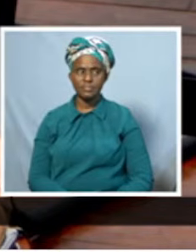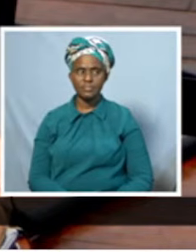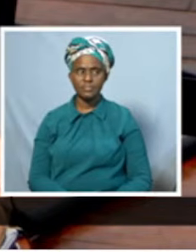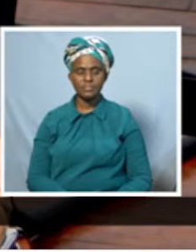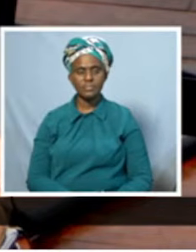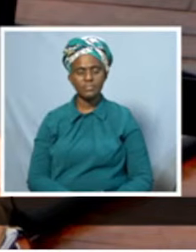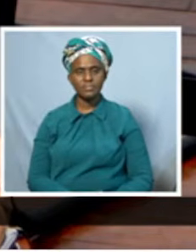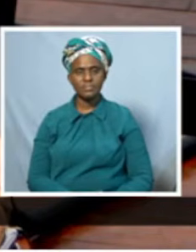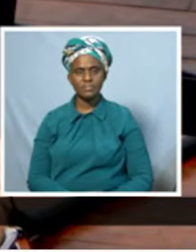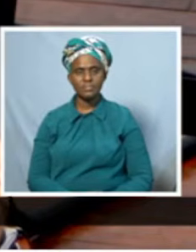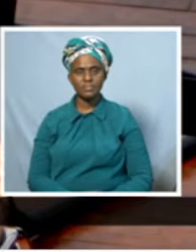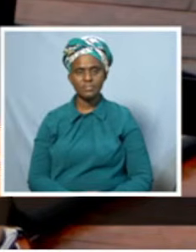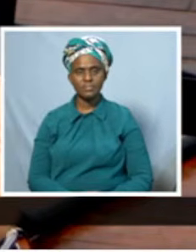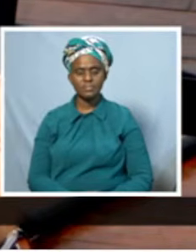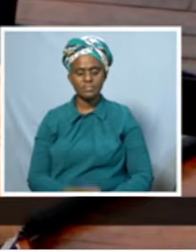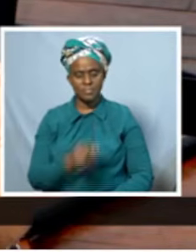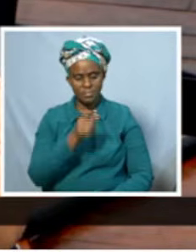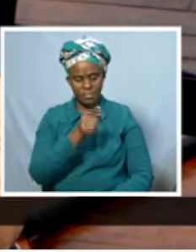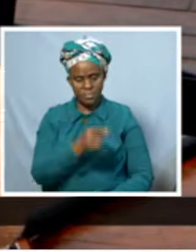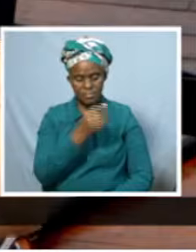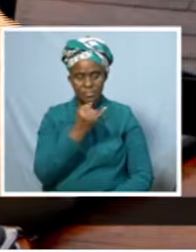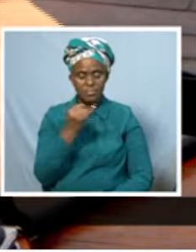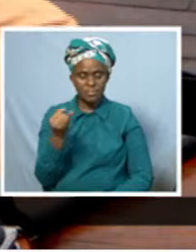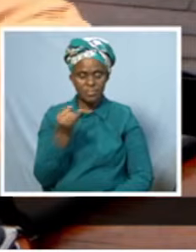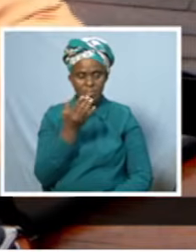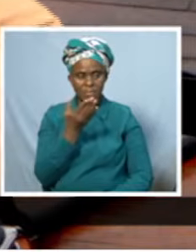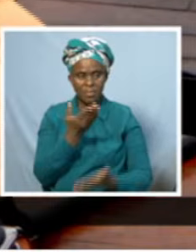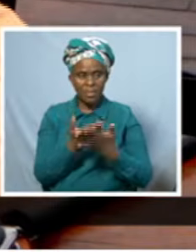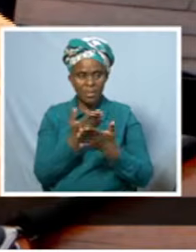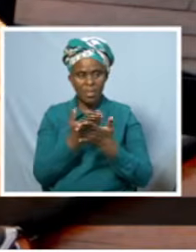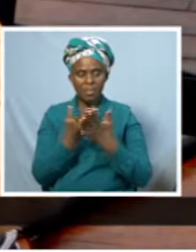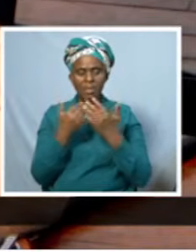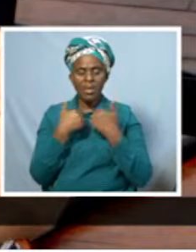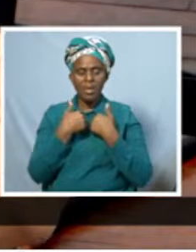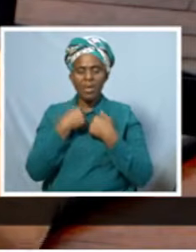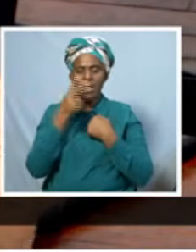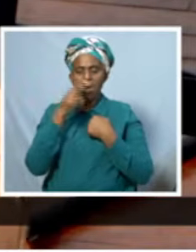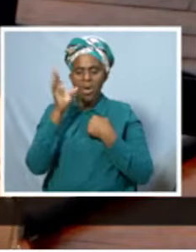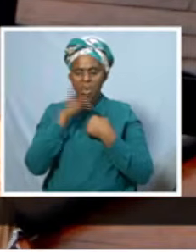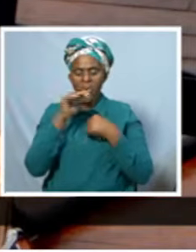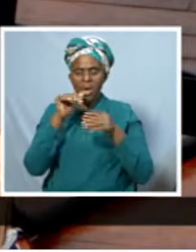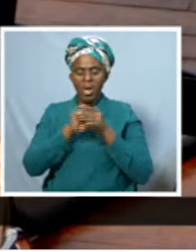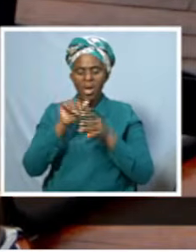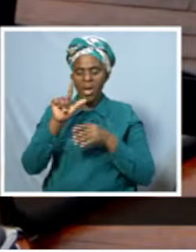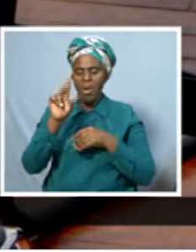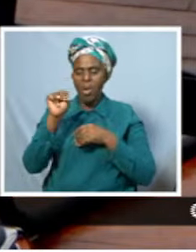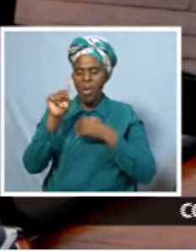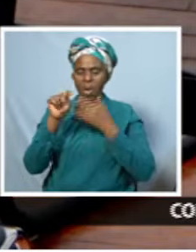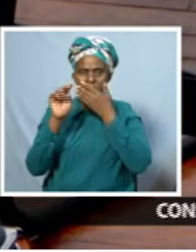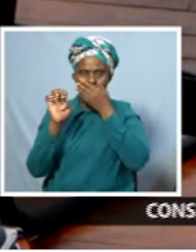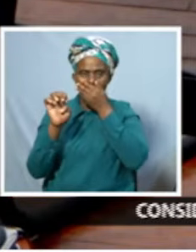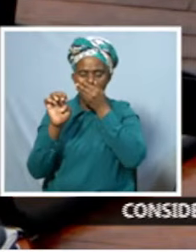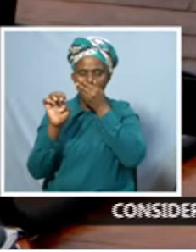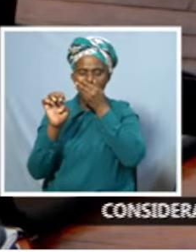The issue here is we've seen that in LUNTE,